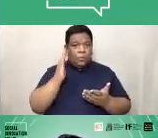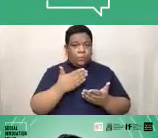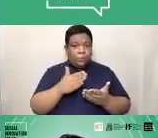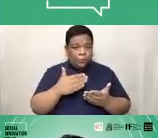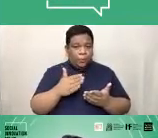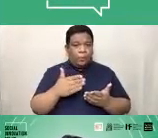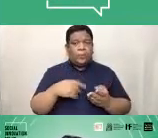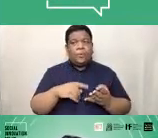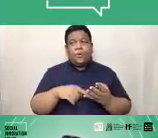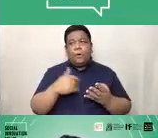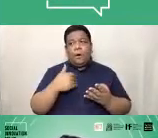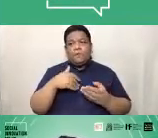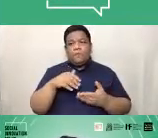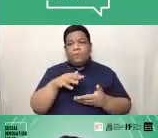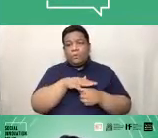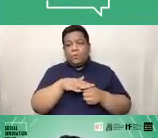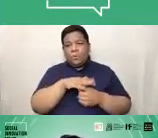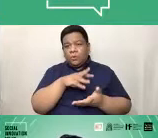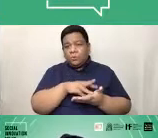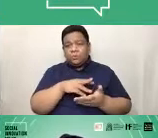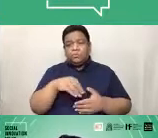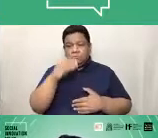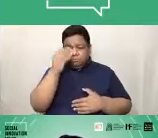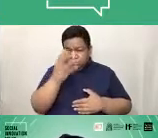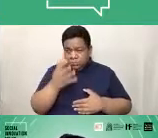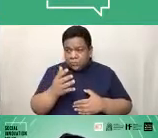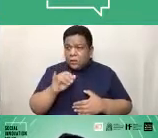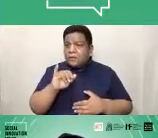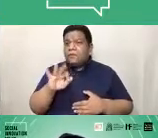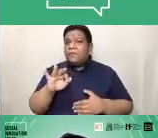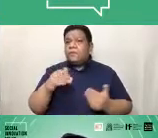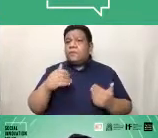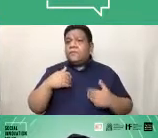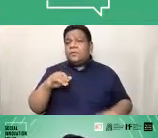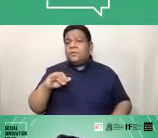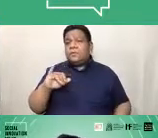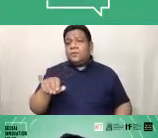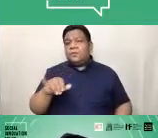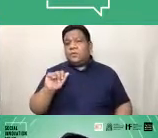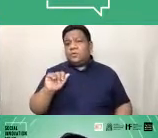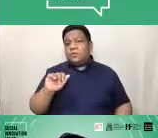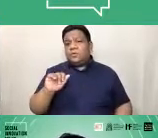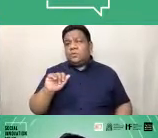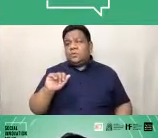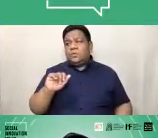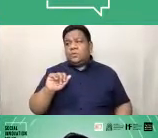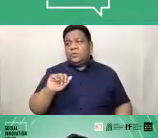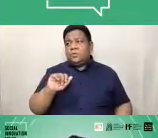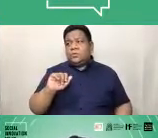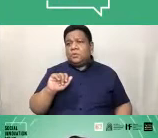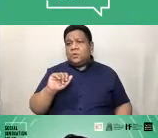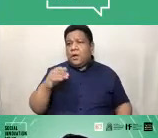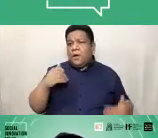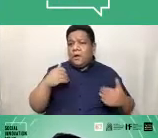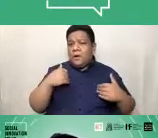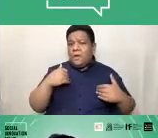even its location. It can even tell you if it has a gyroscope, for example, if the phone is tilted left or right. They have light